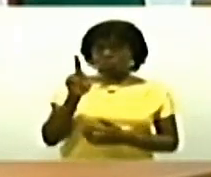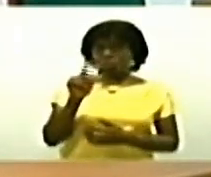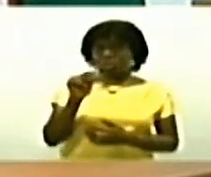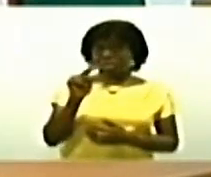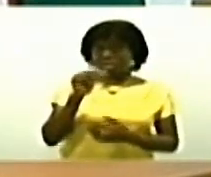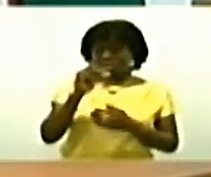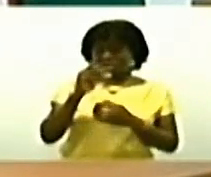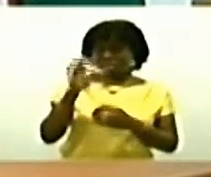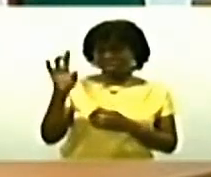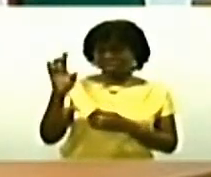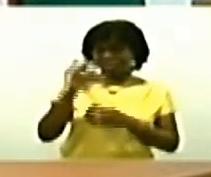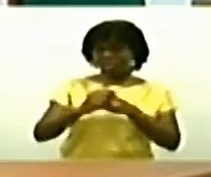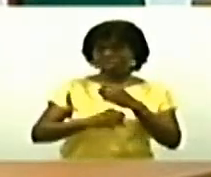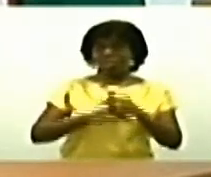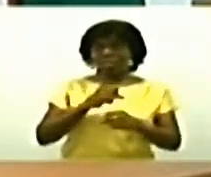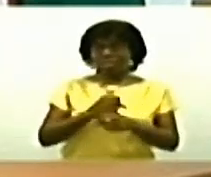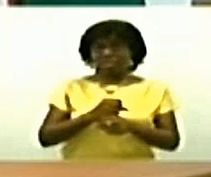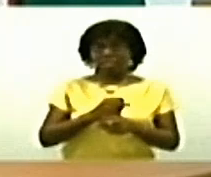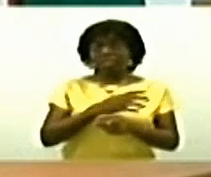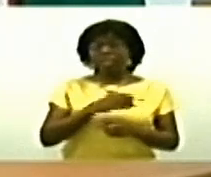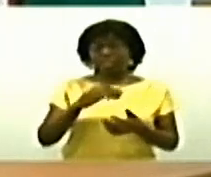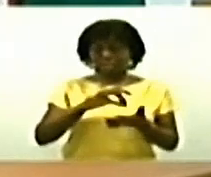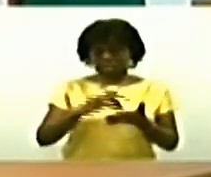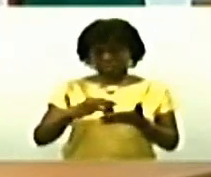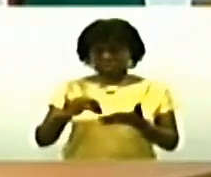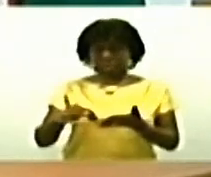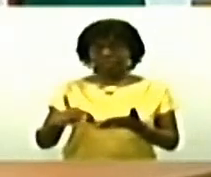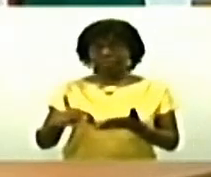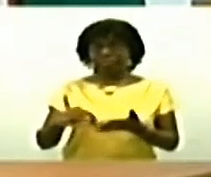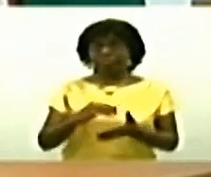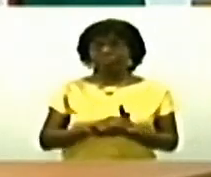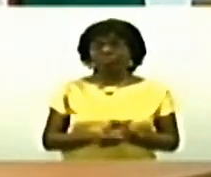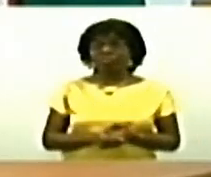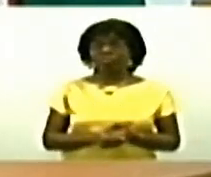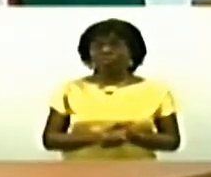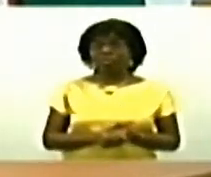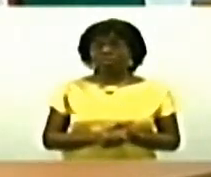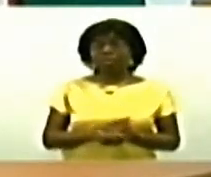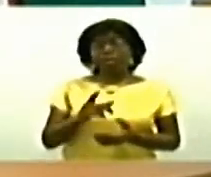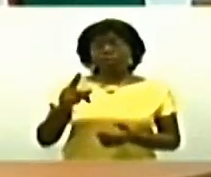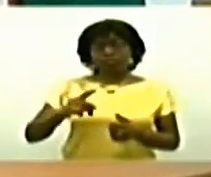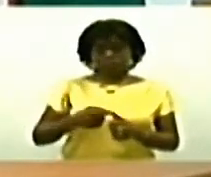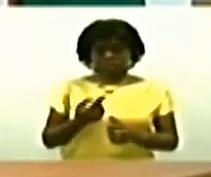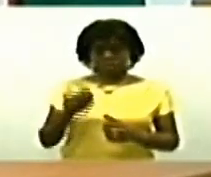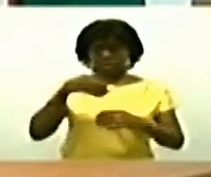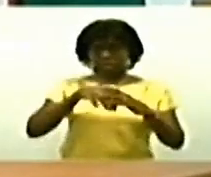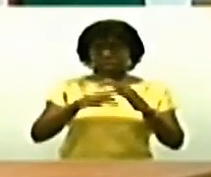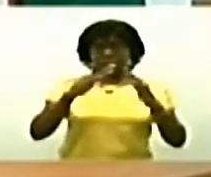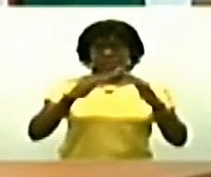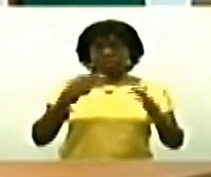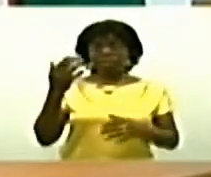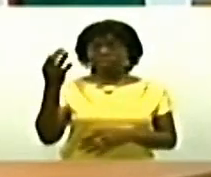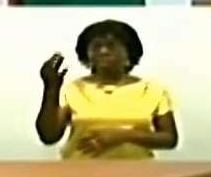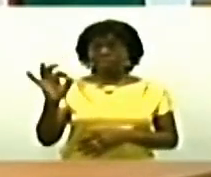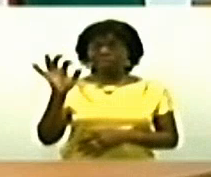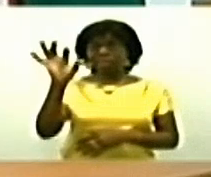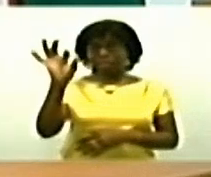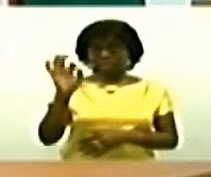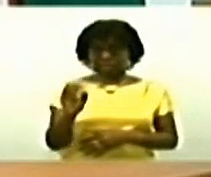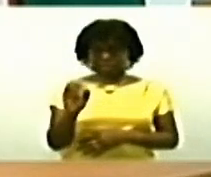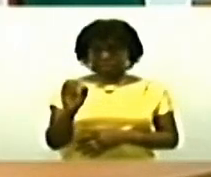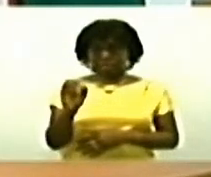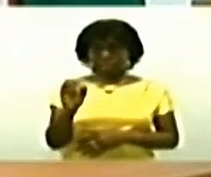years and counting. I first entered this house in 1990.